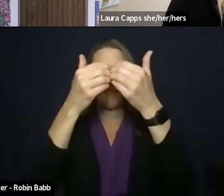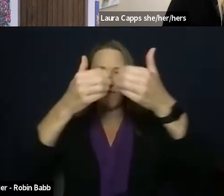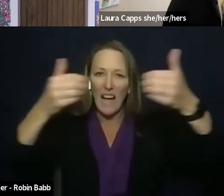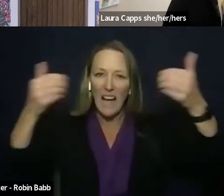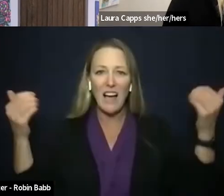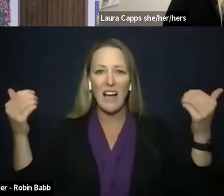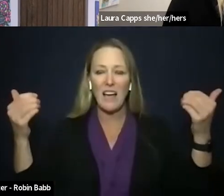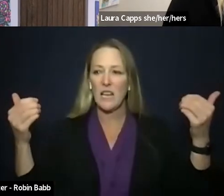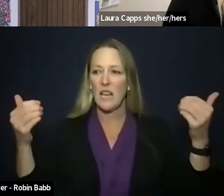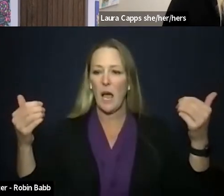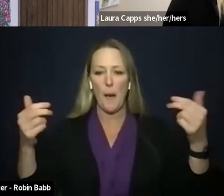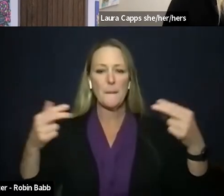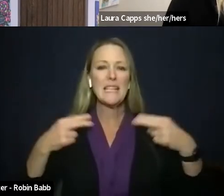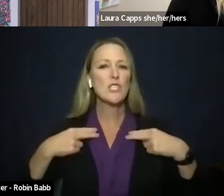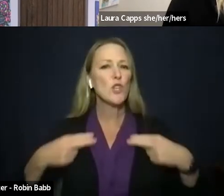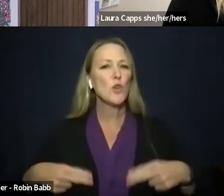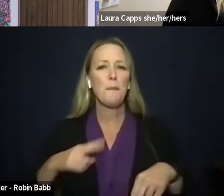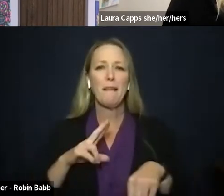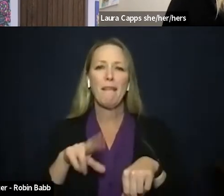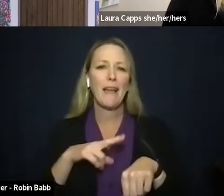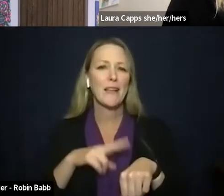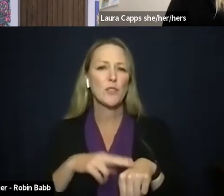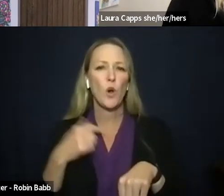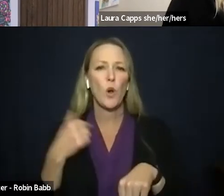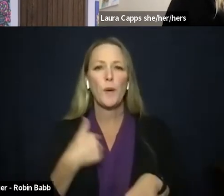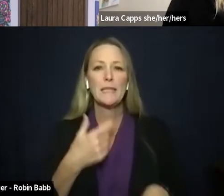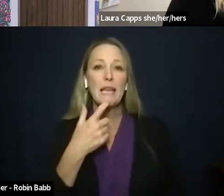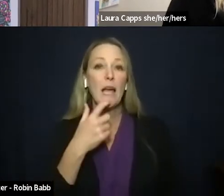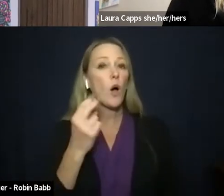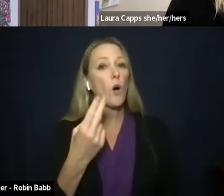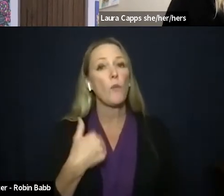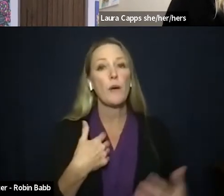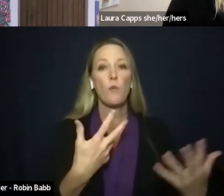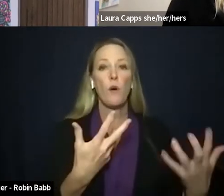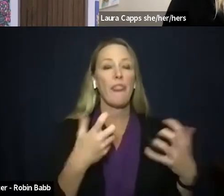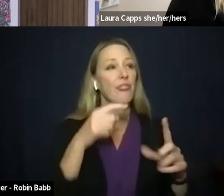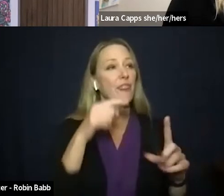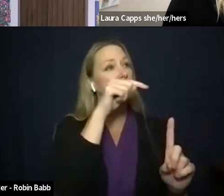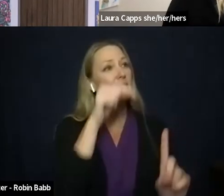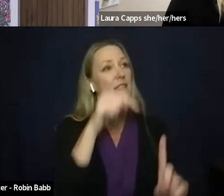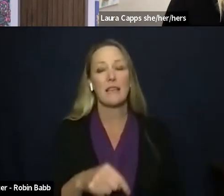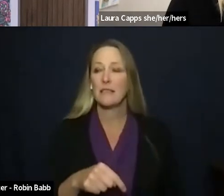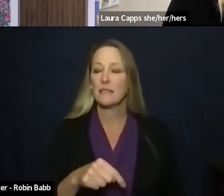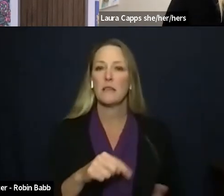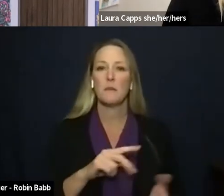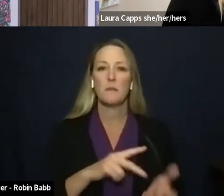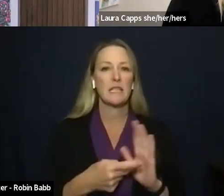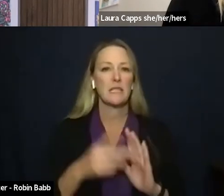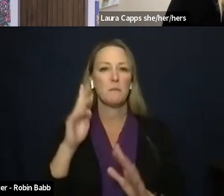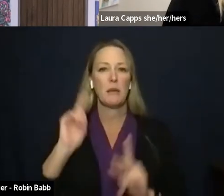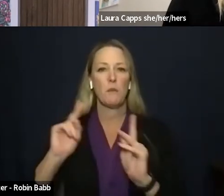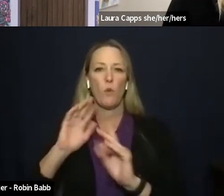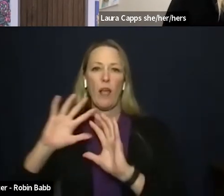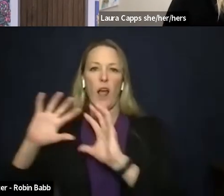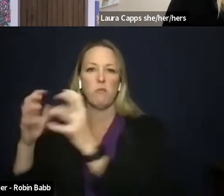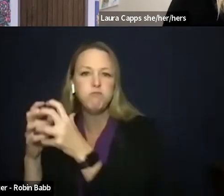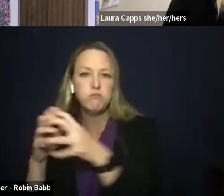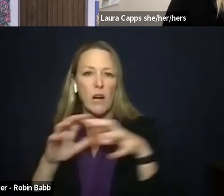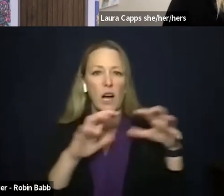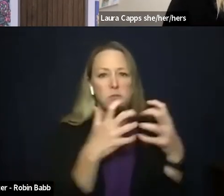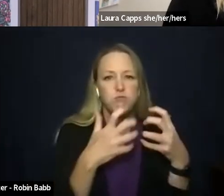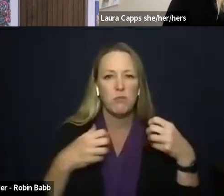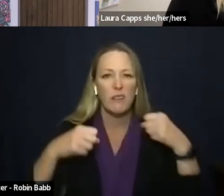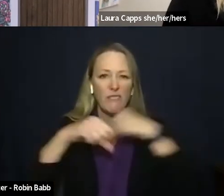be here here and here there's going to be camps of this in camps of this and so it breaks away from the very thing that we're trying to do is stay